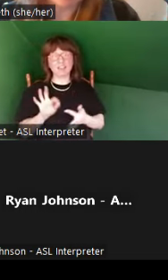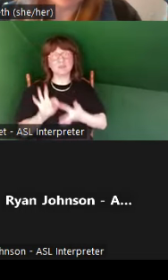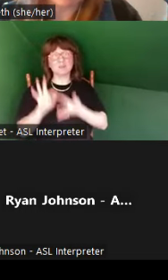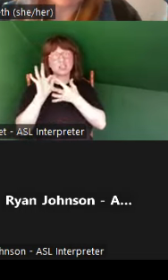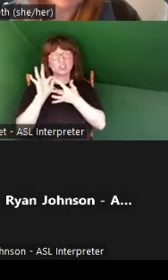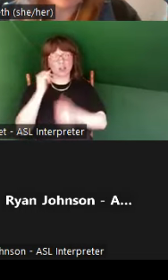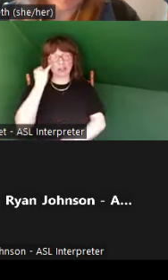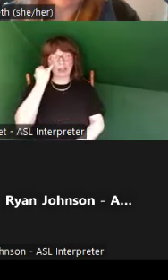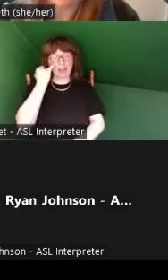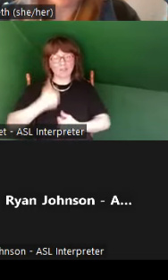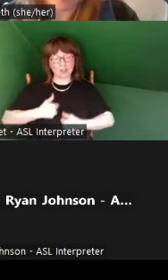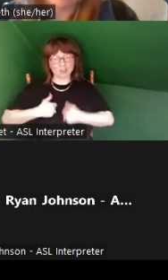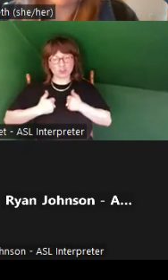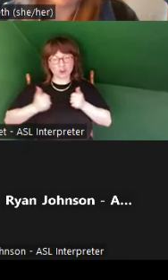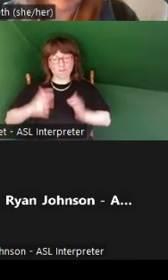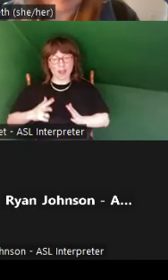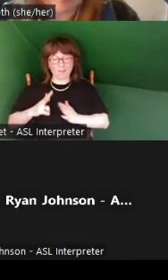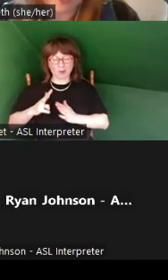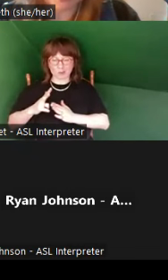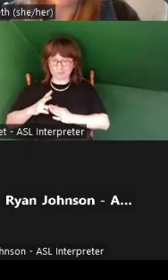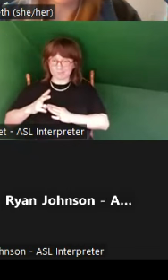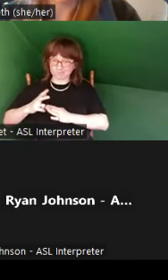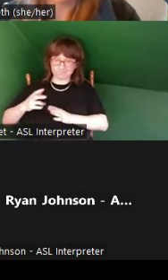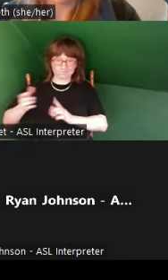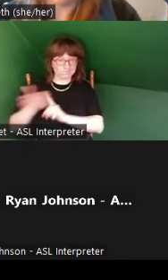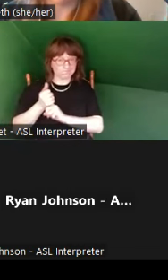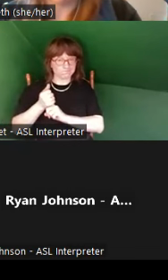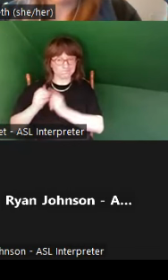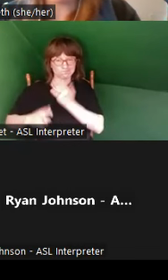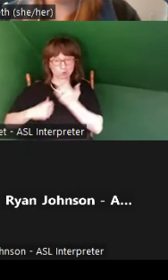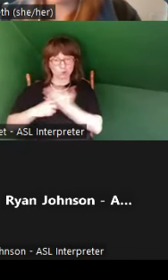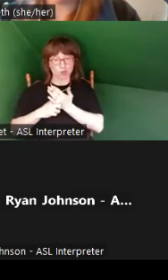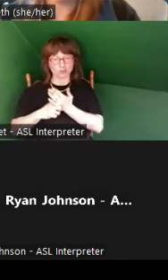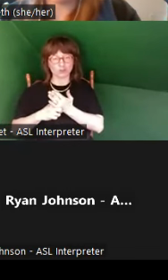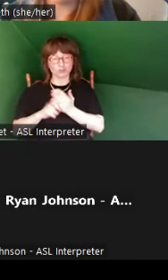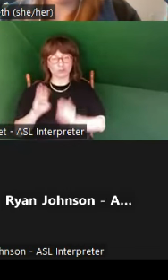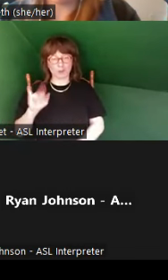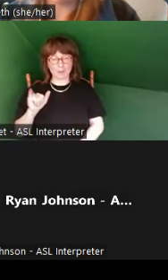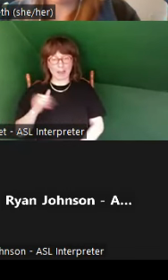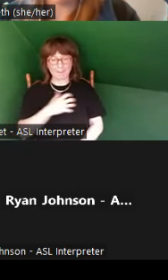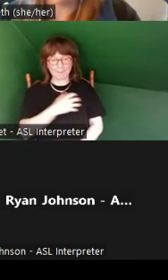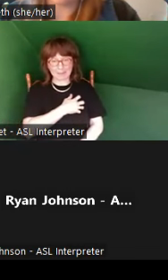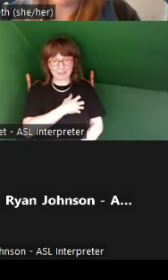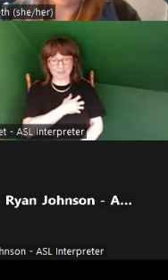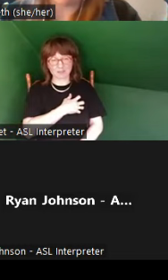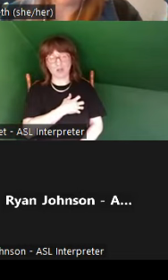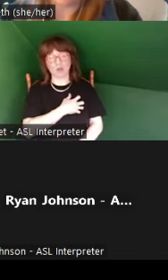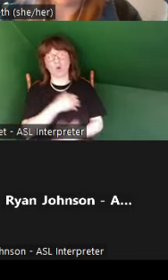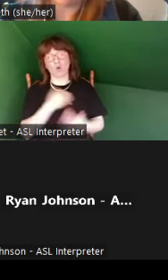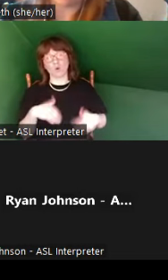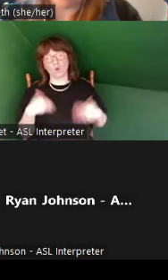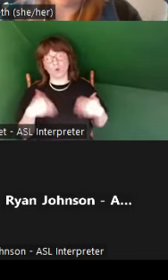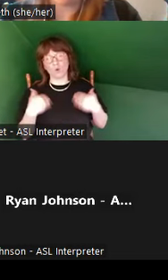criminally charged as a result of that act of self-preservation, it creates a whole series